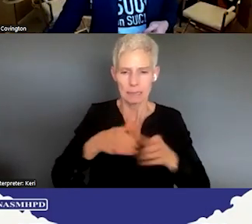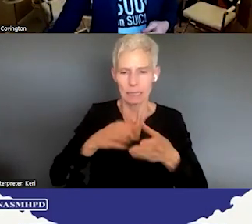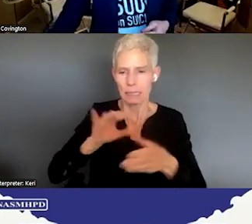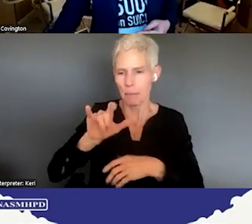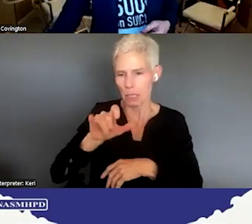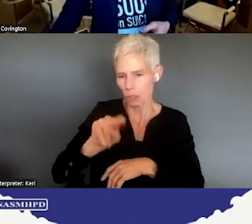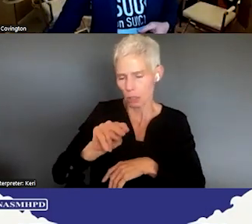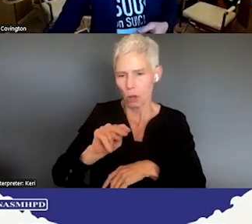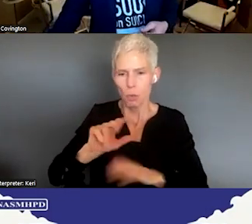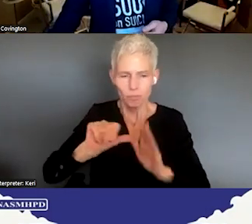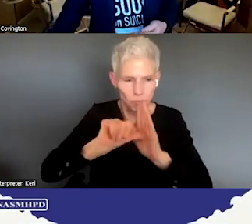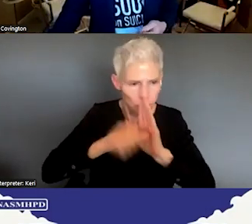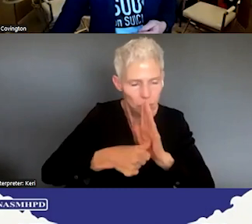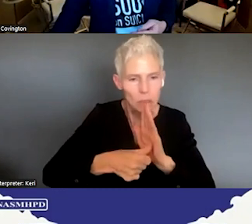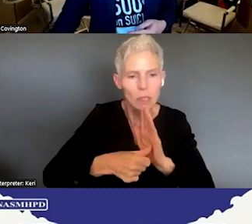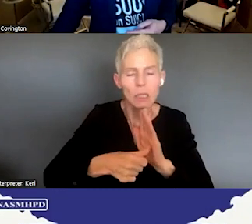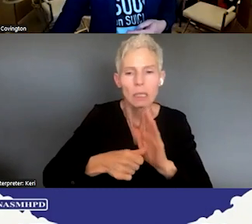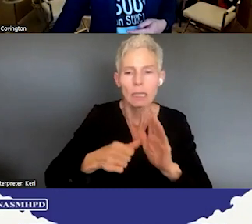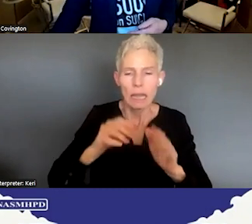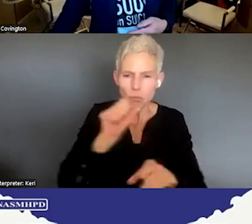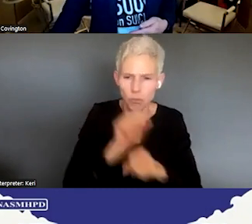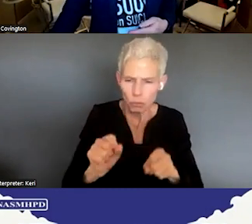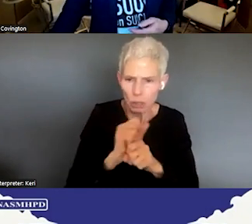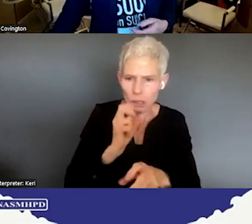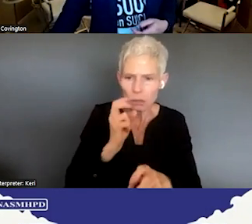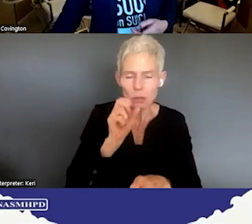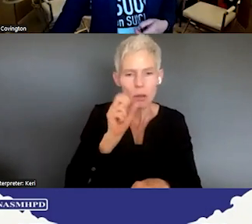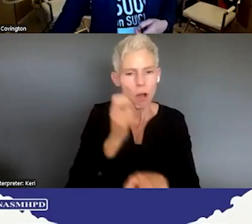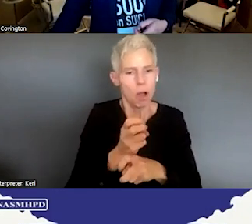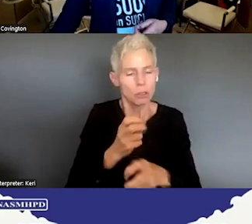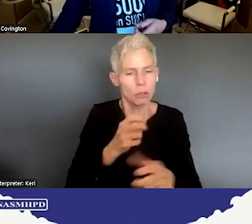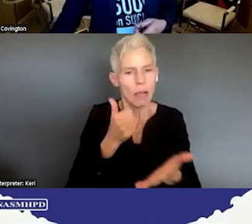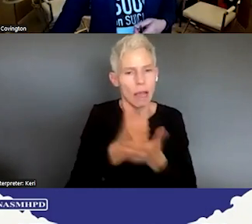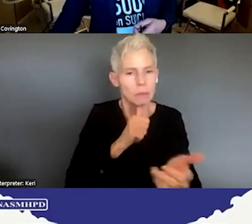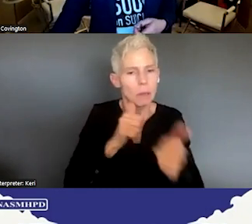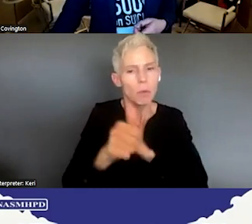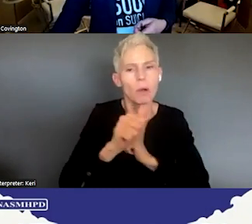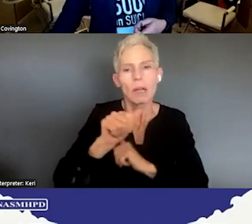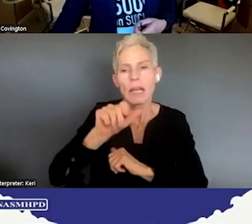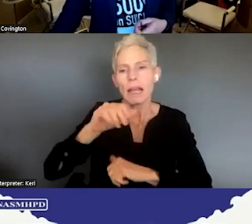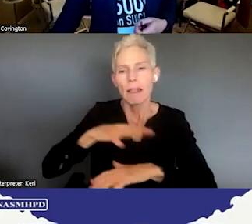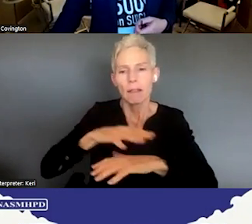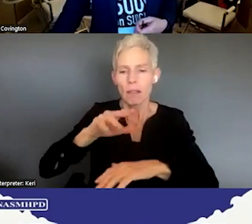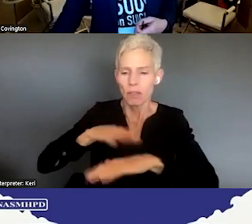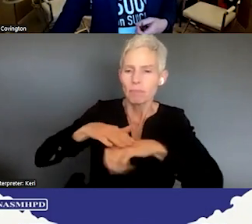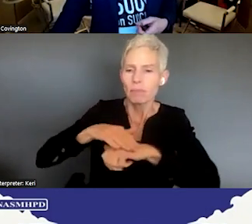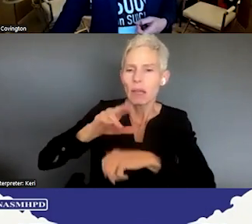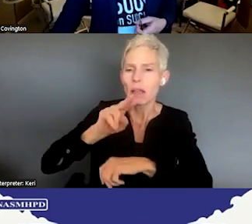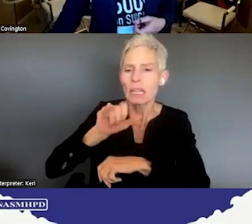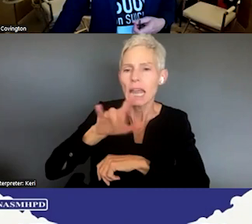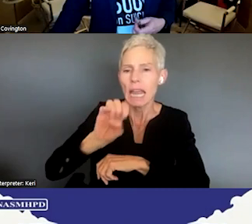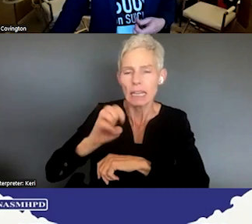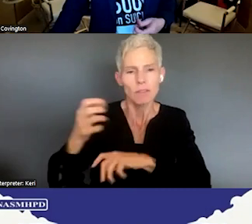supported the passage of the Native and Strong Lifeline. And then we are very delighted